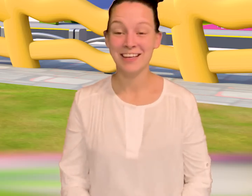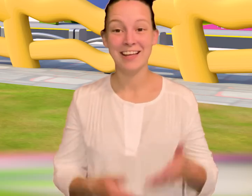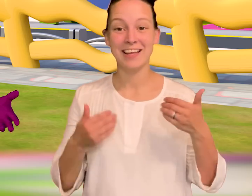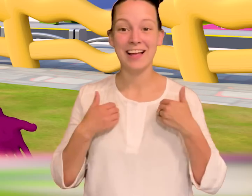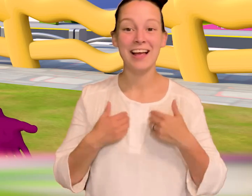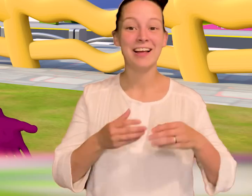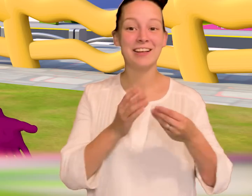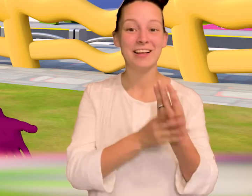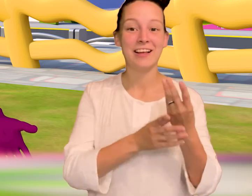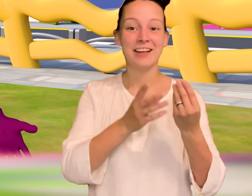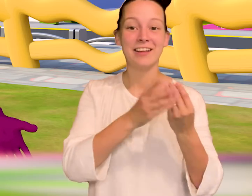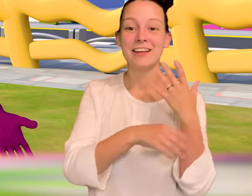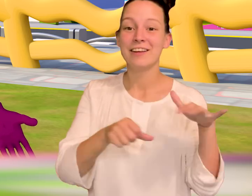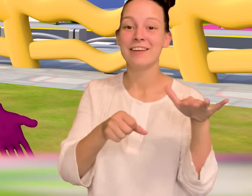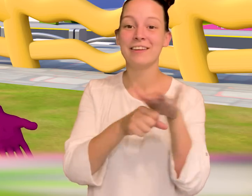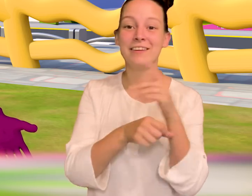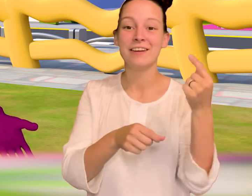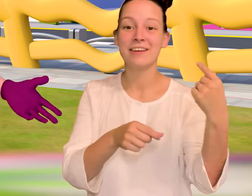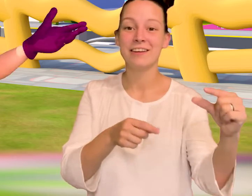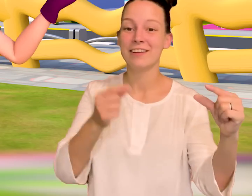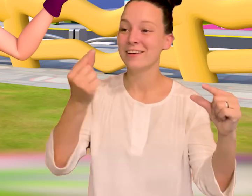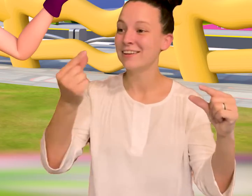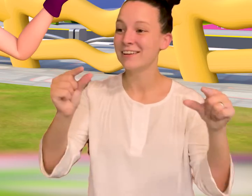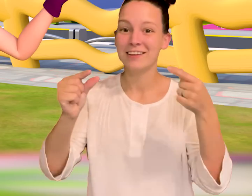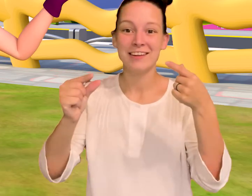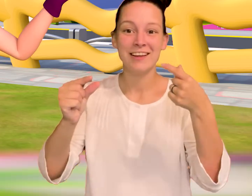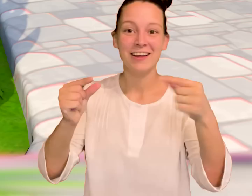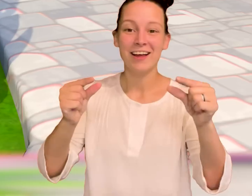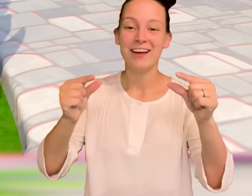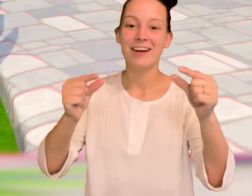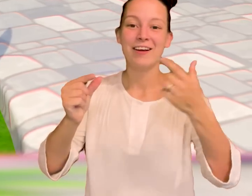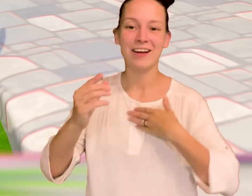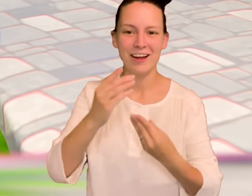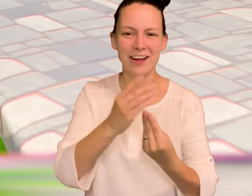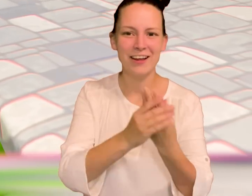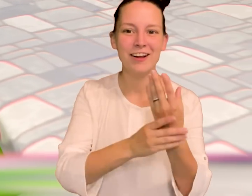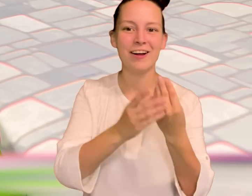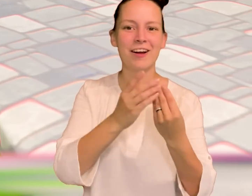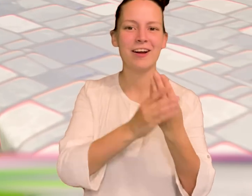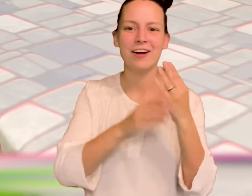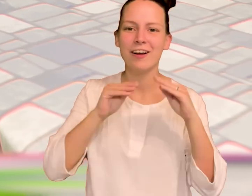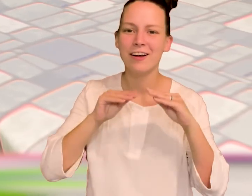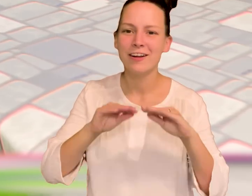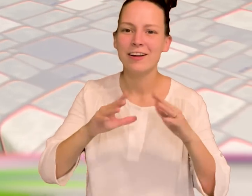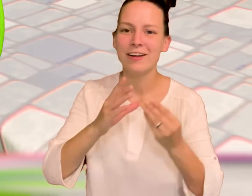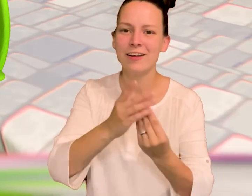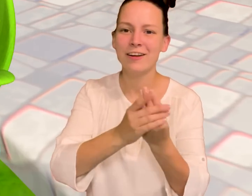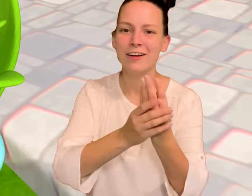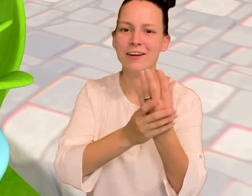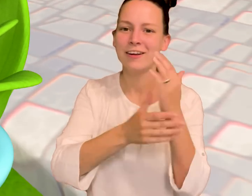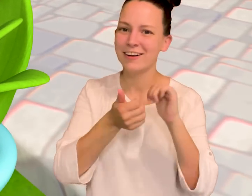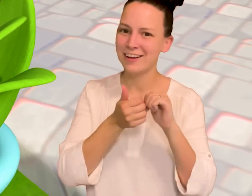I have a garden full of green how does my garden